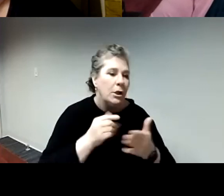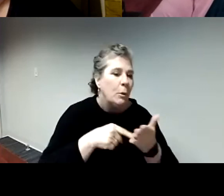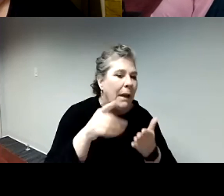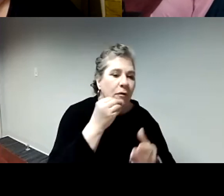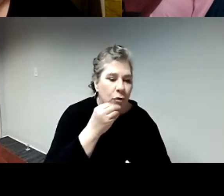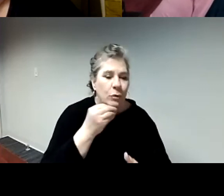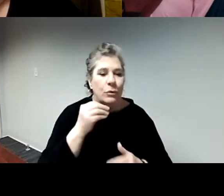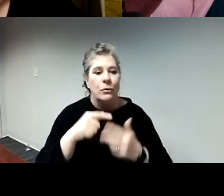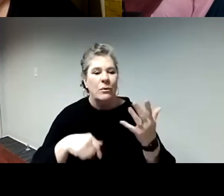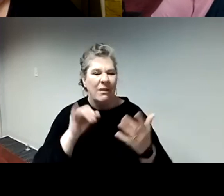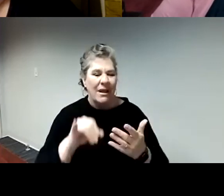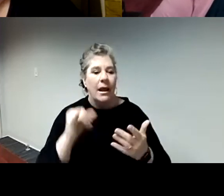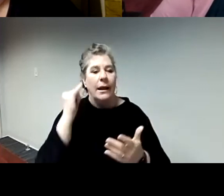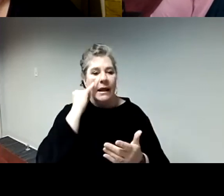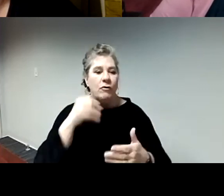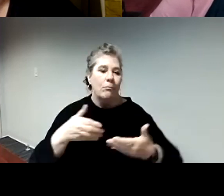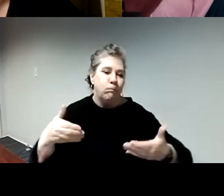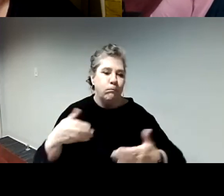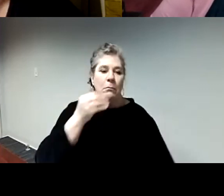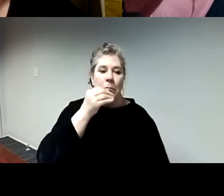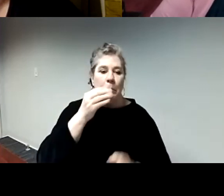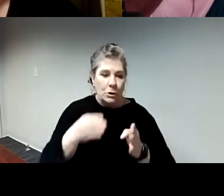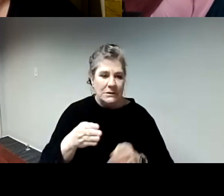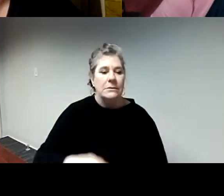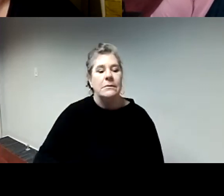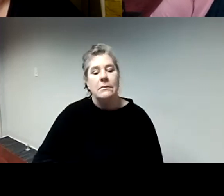both, if they're a fat person,